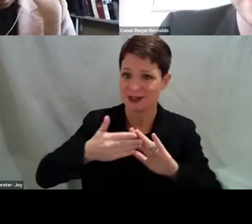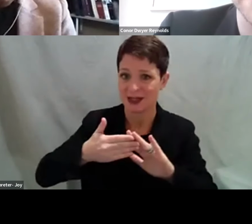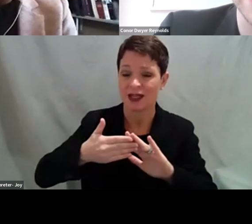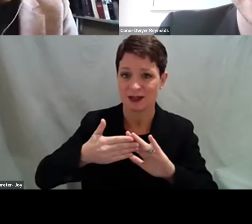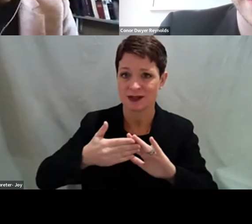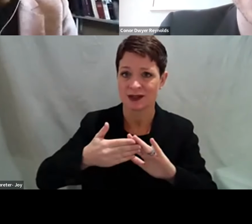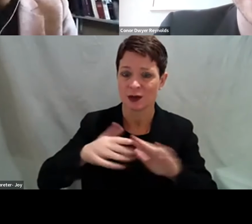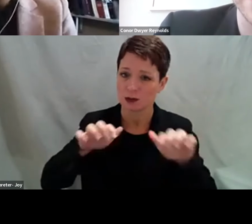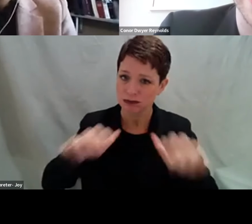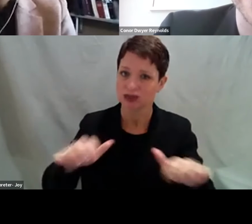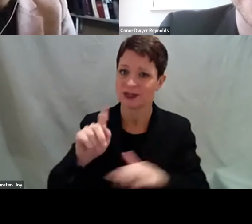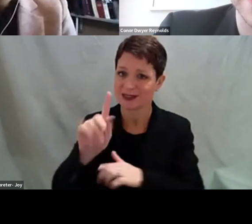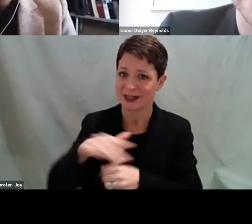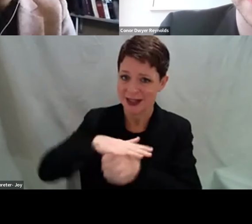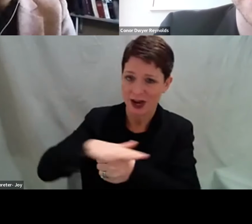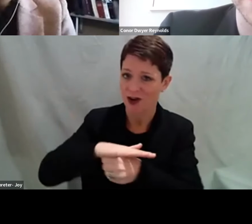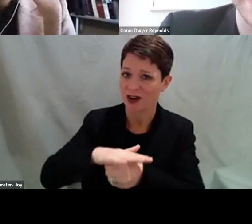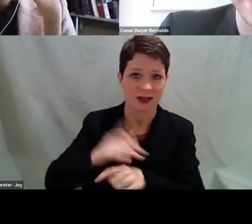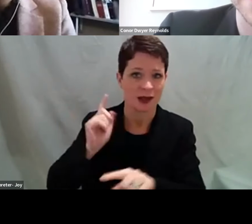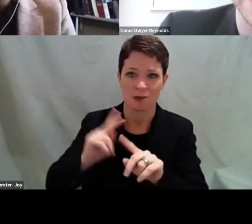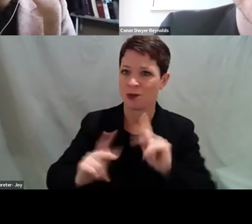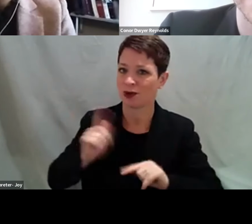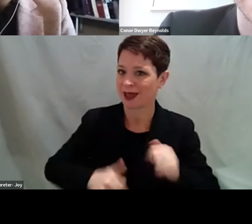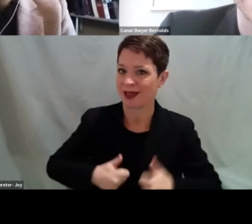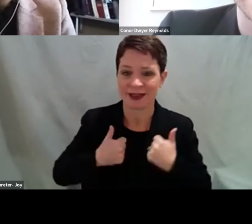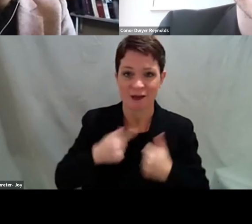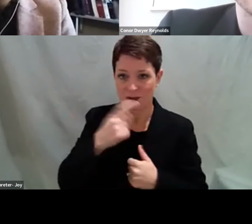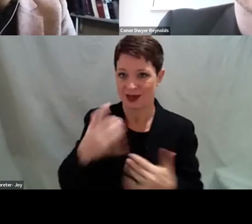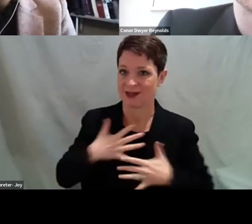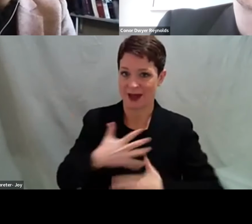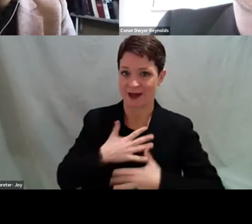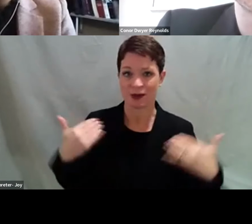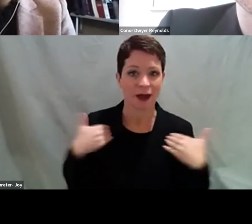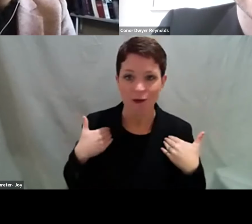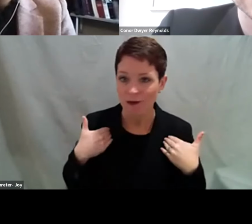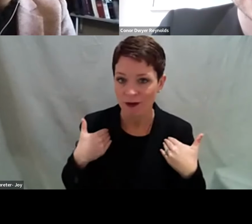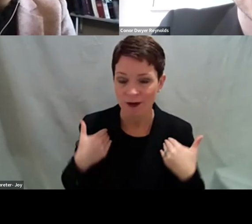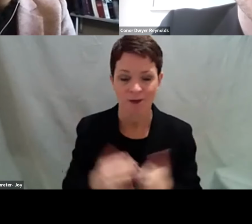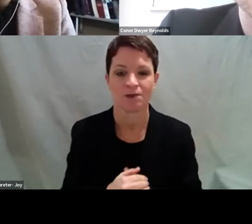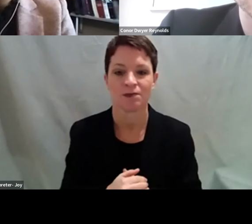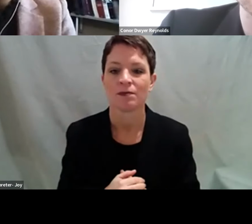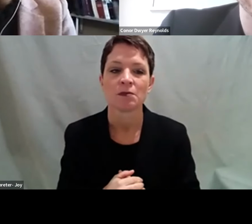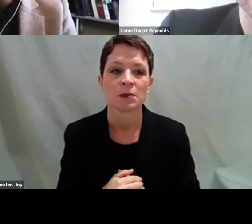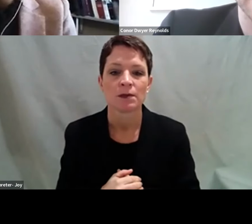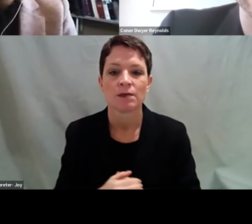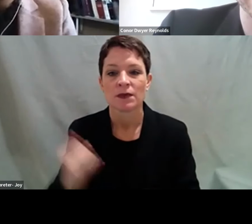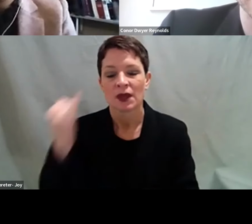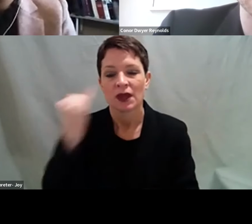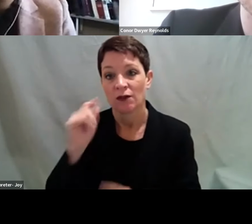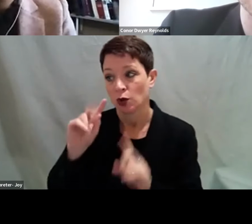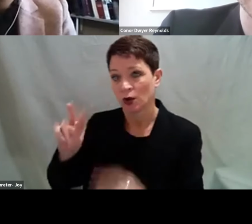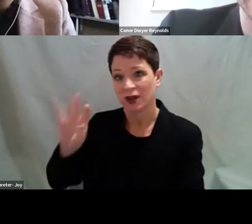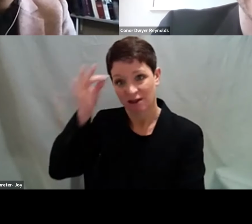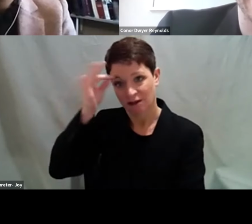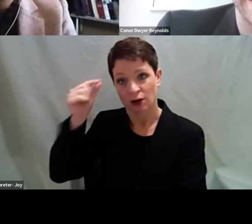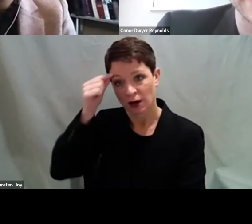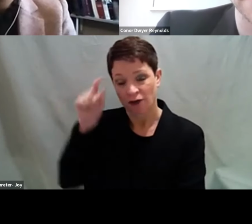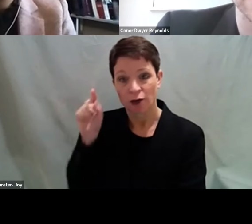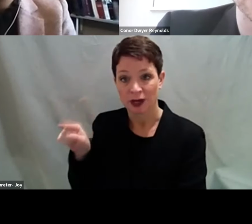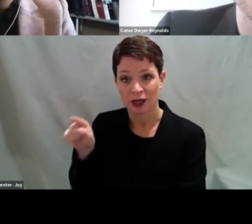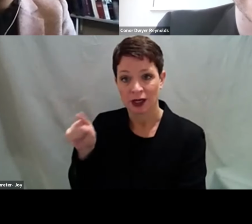areas disabling, dangerous, and off limits for people with asthma. Now, if you actually go to the federal government and look